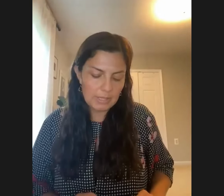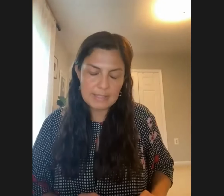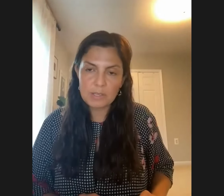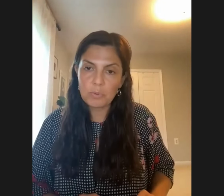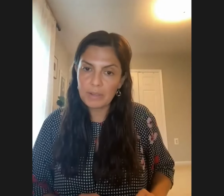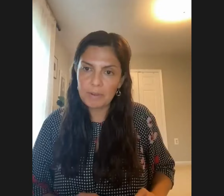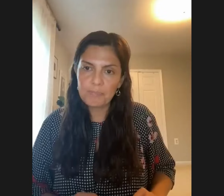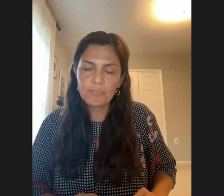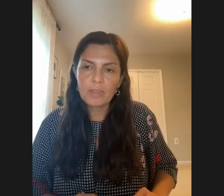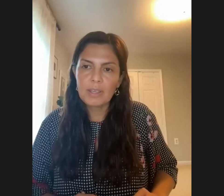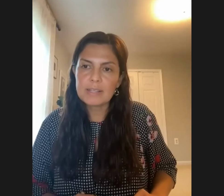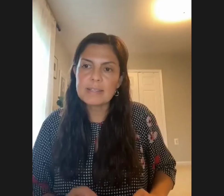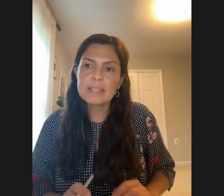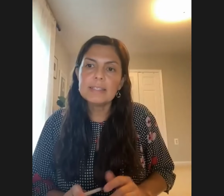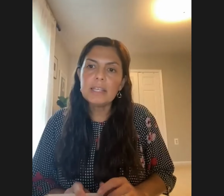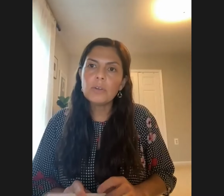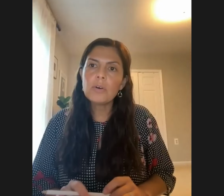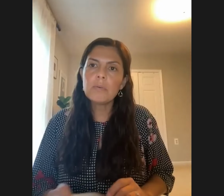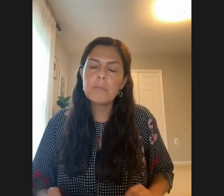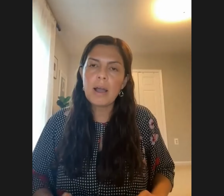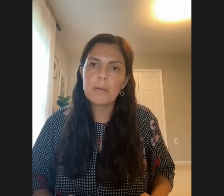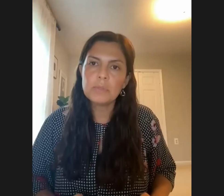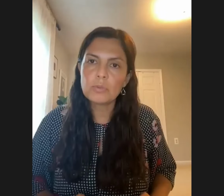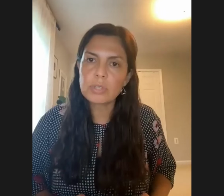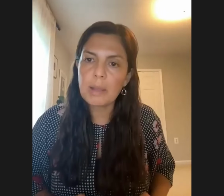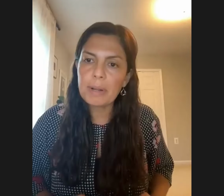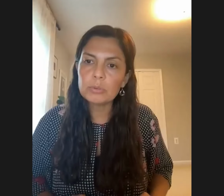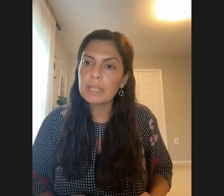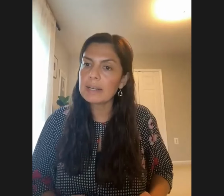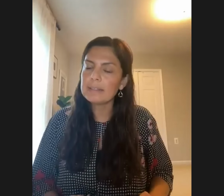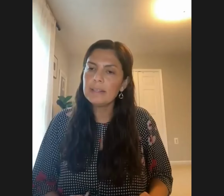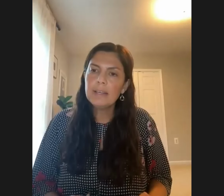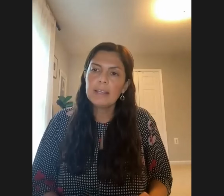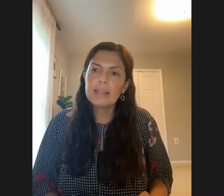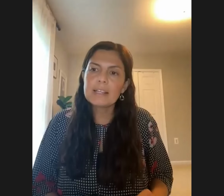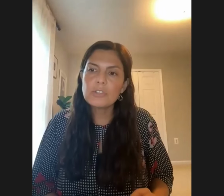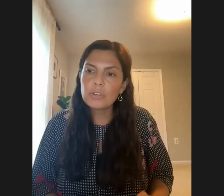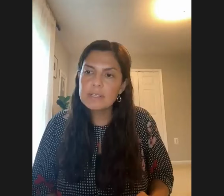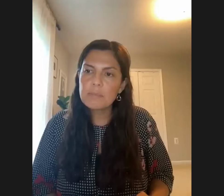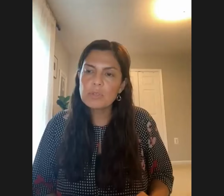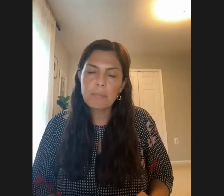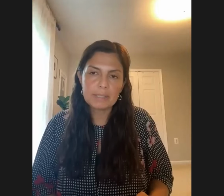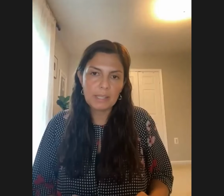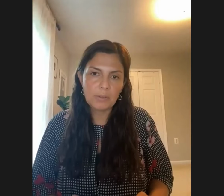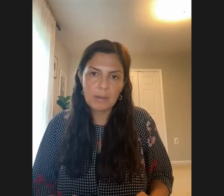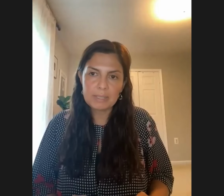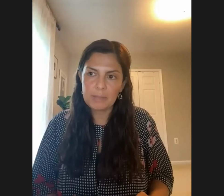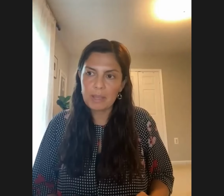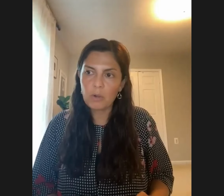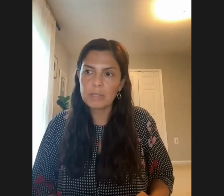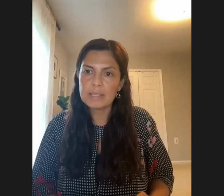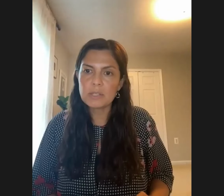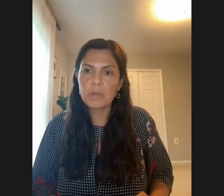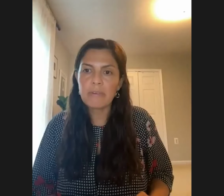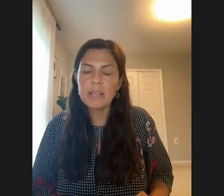pandemic, the COVID-19 pandemic. In that sense, we would like to ask you what lessons we